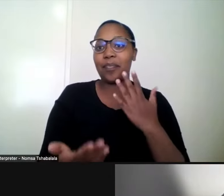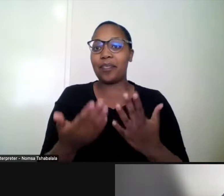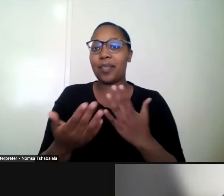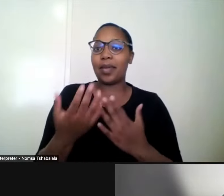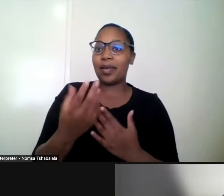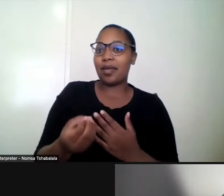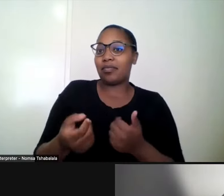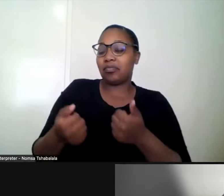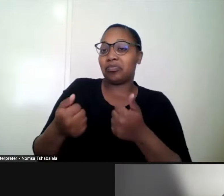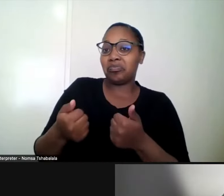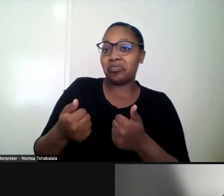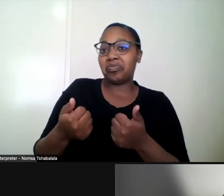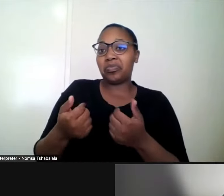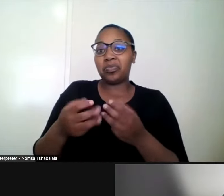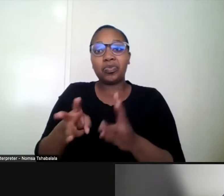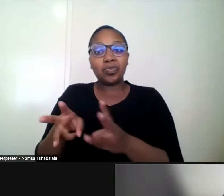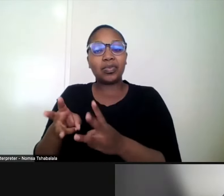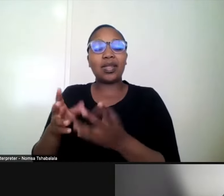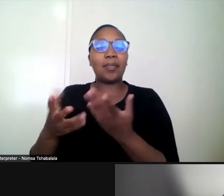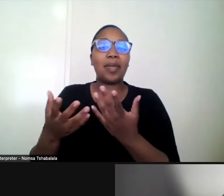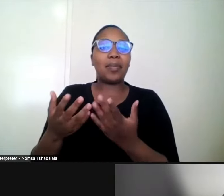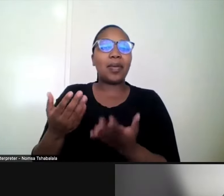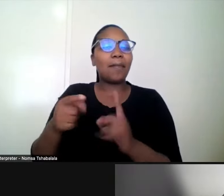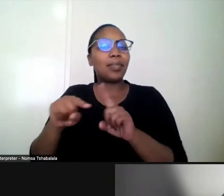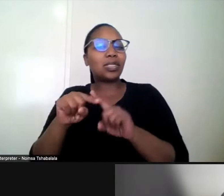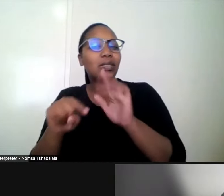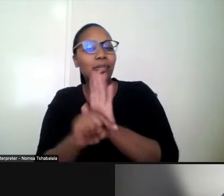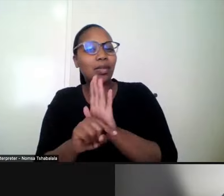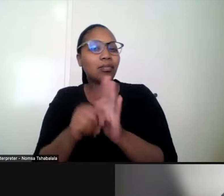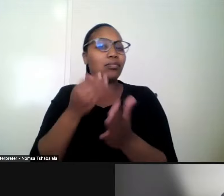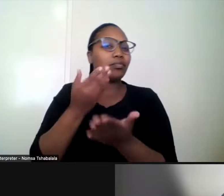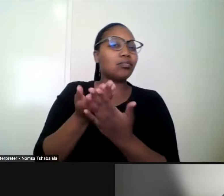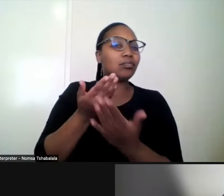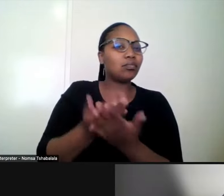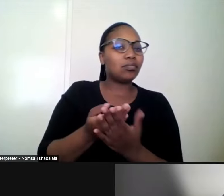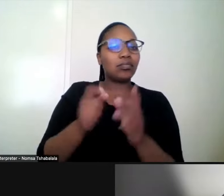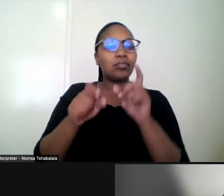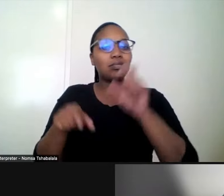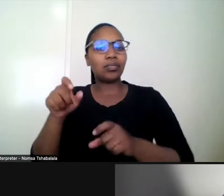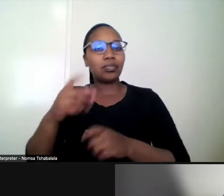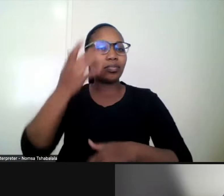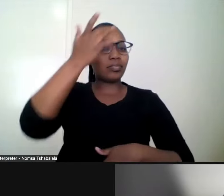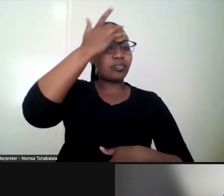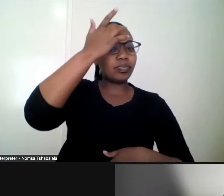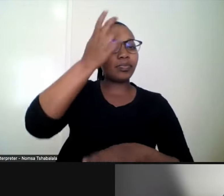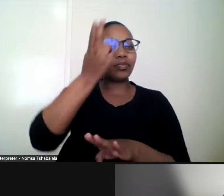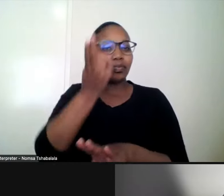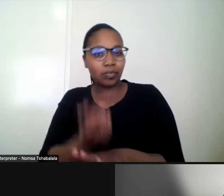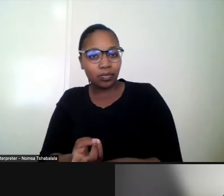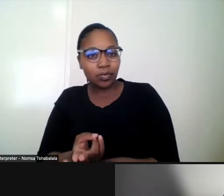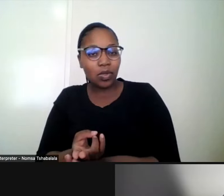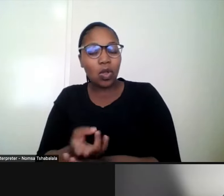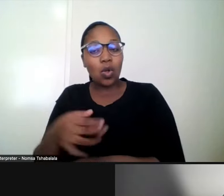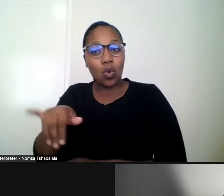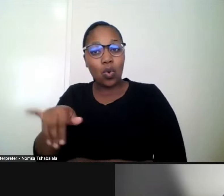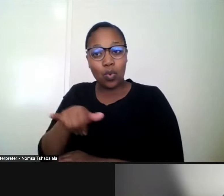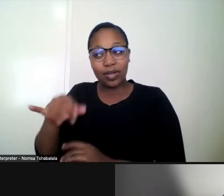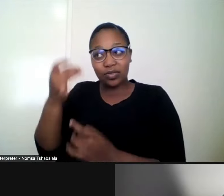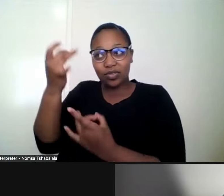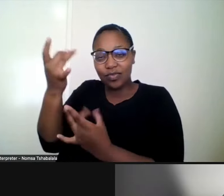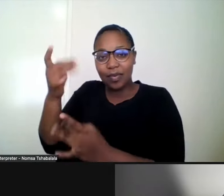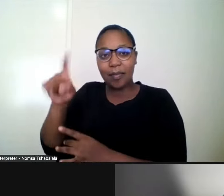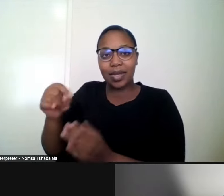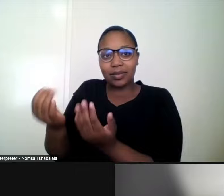parameters on hospitalizations and clinical severity. Which data we should be looking to